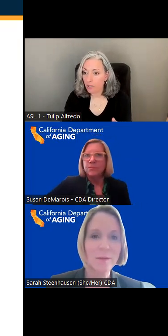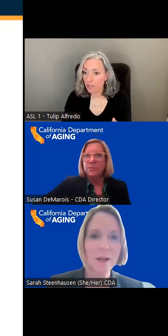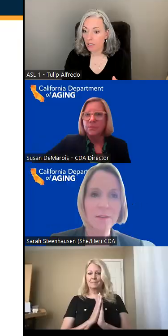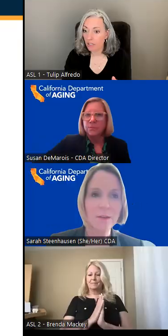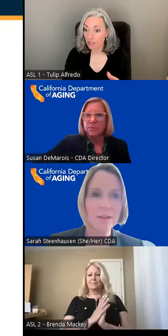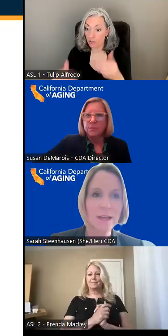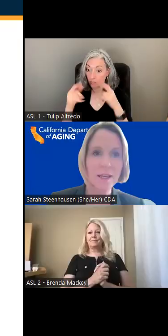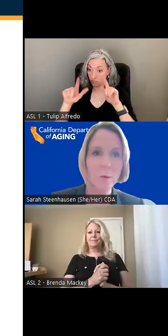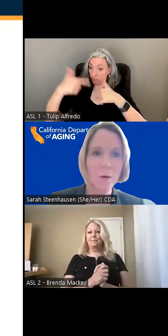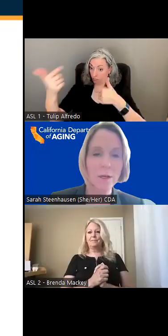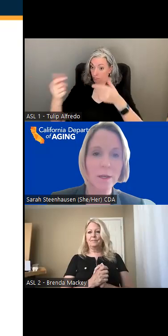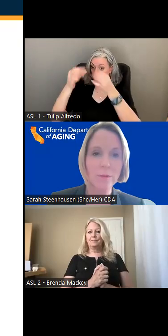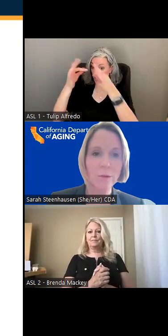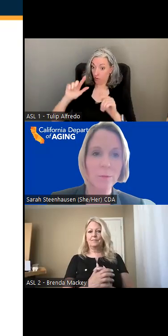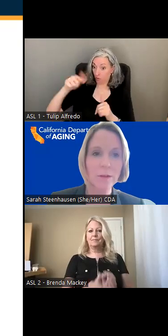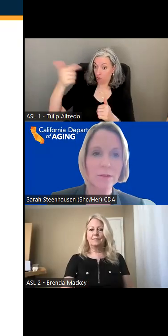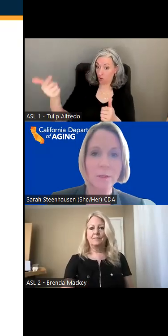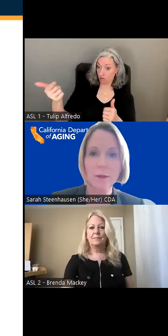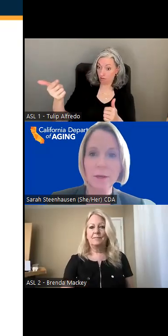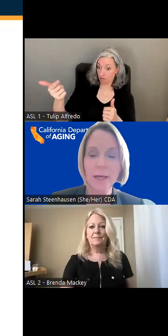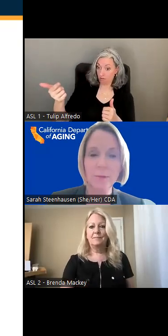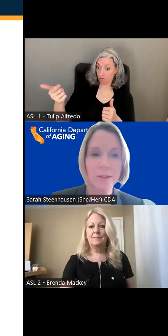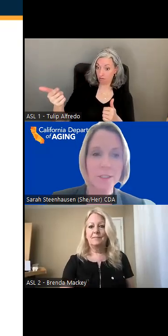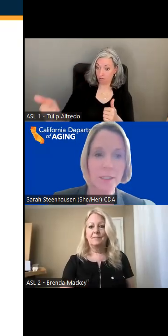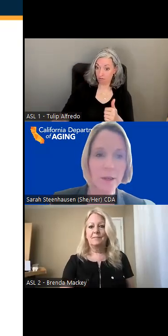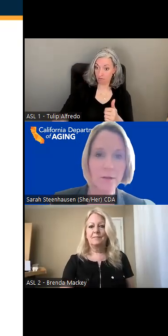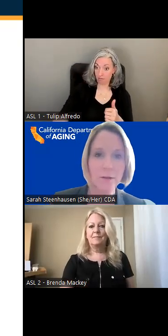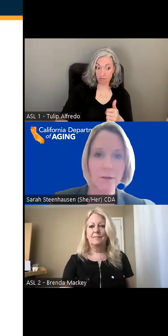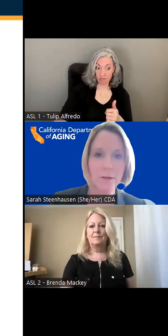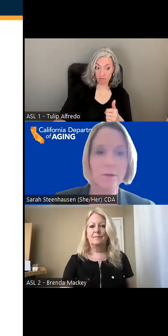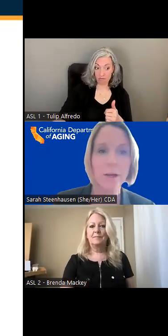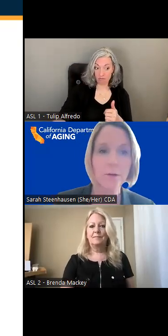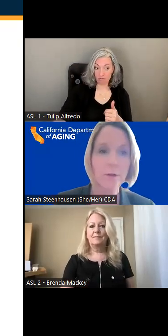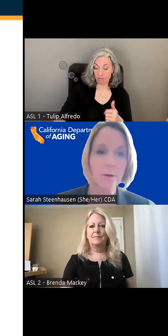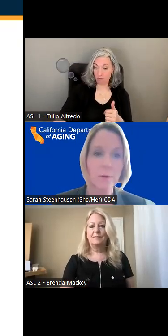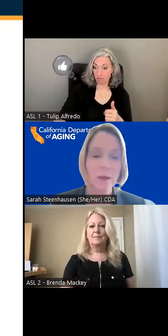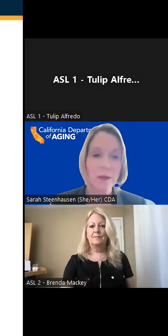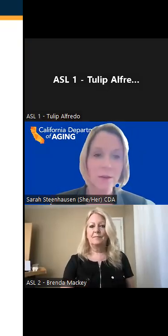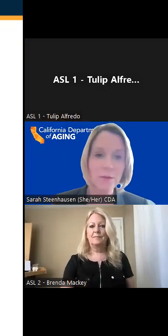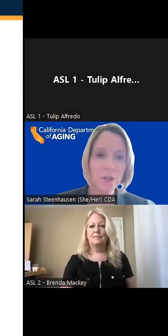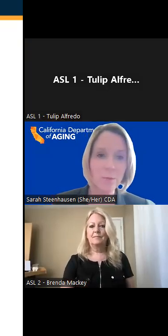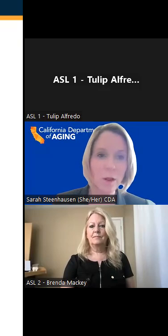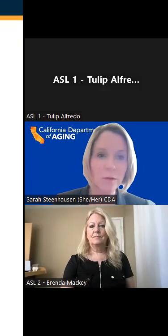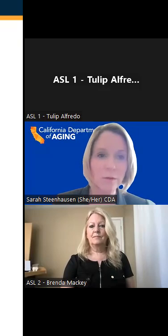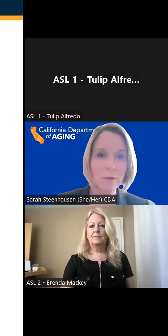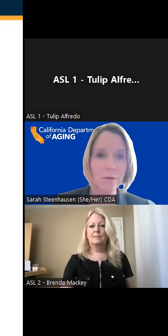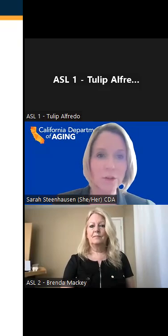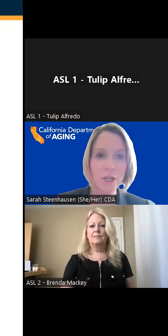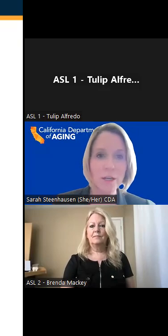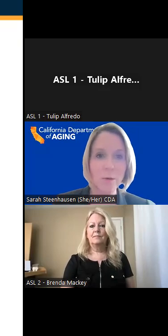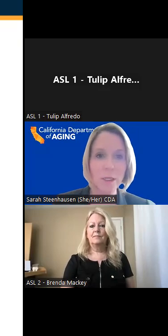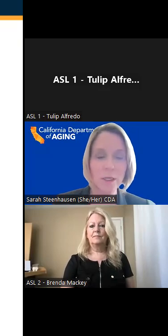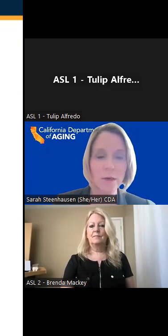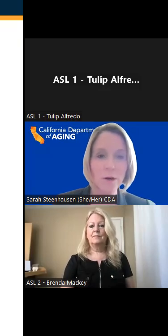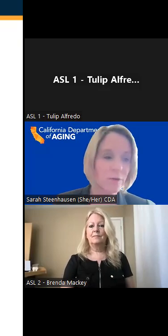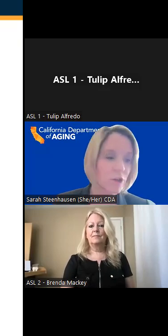Susan. Lots of exciting work, and I'm so pleased to be here today. I'm Sarah Steenhausen, Deputy Director of the Division of Policy Research